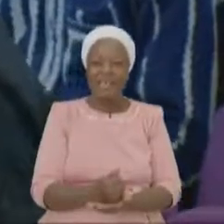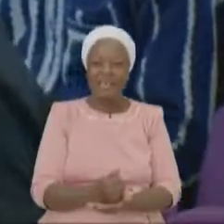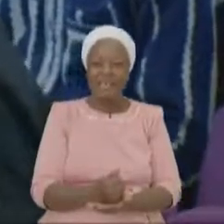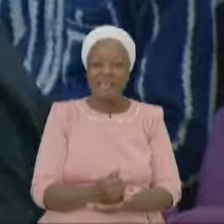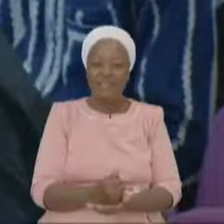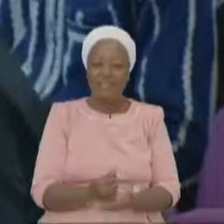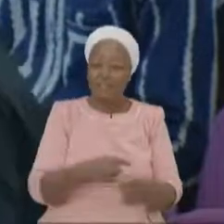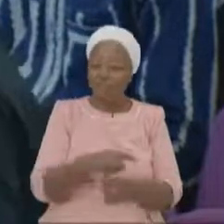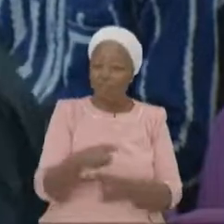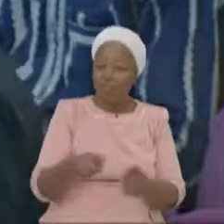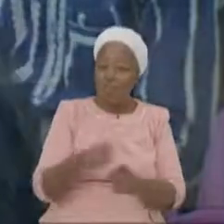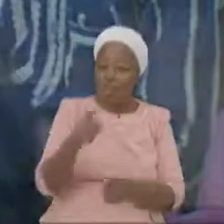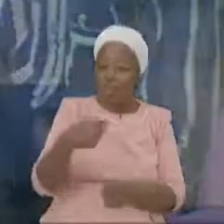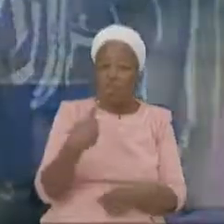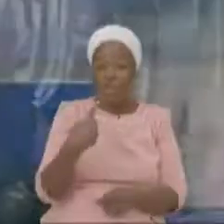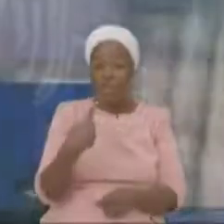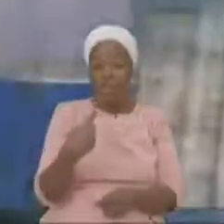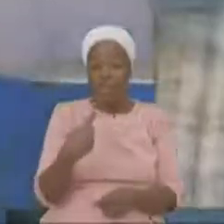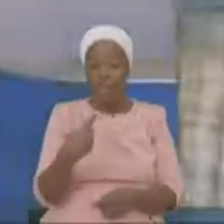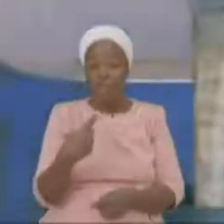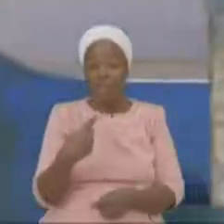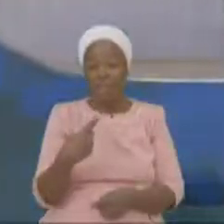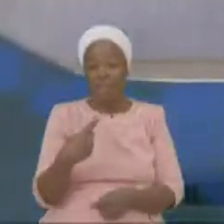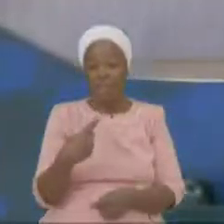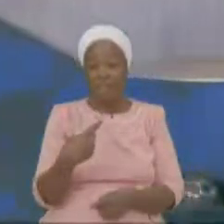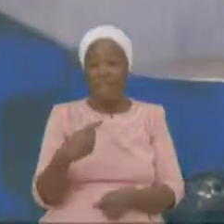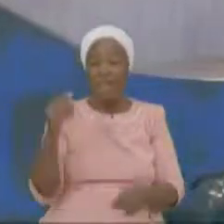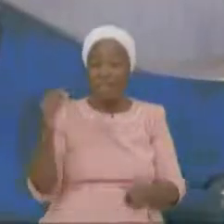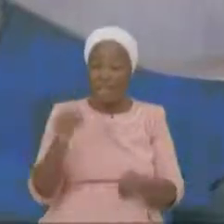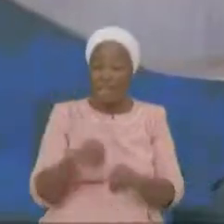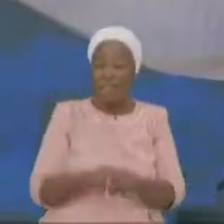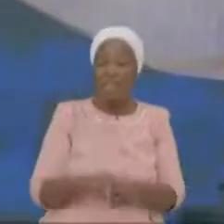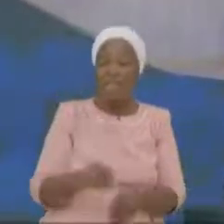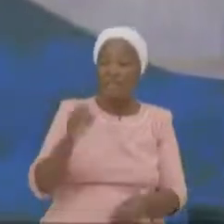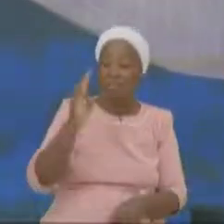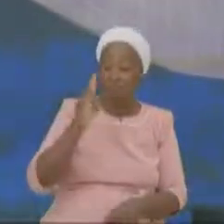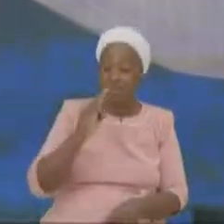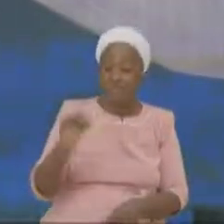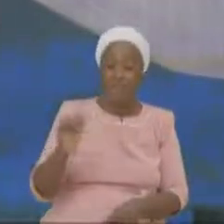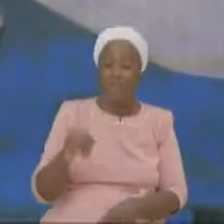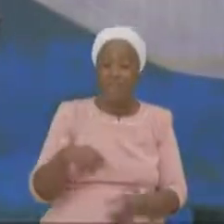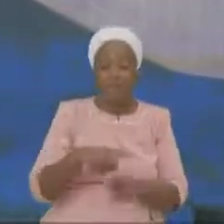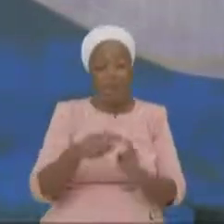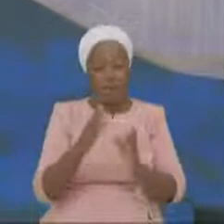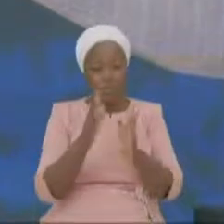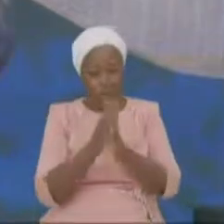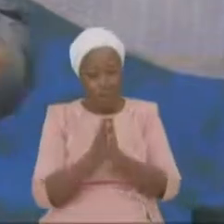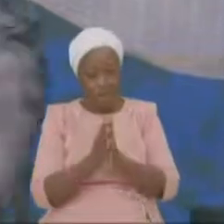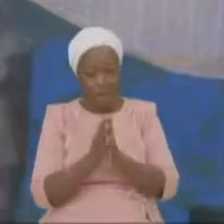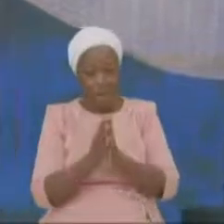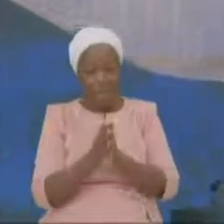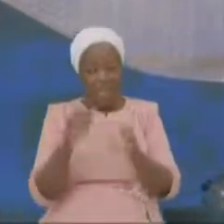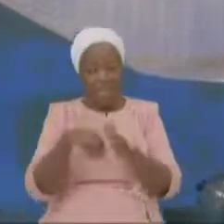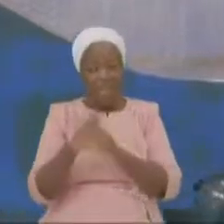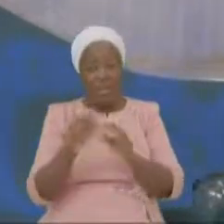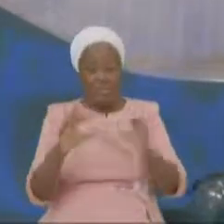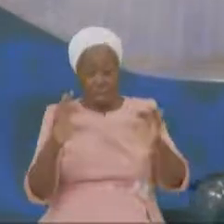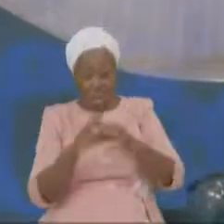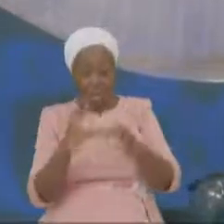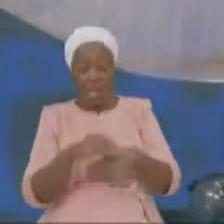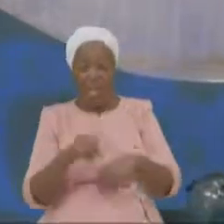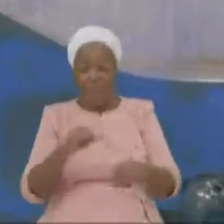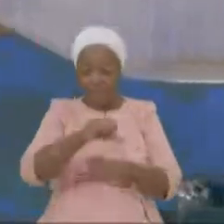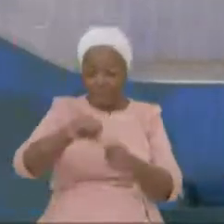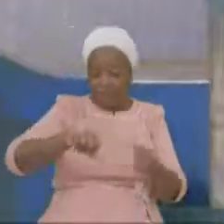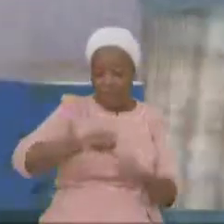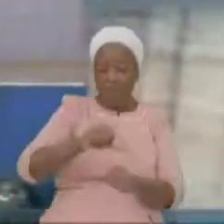When you speak in evangelism, when you pray in your contacts and fellowship, and